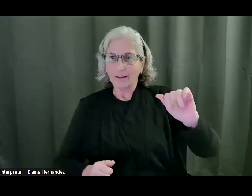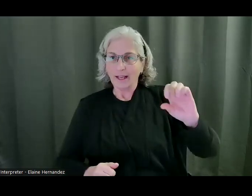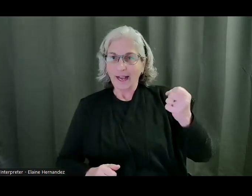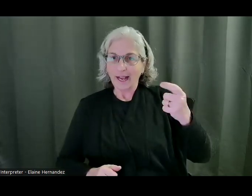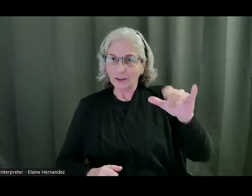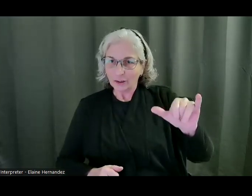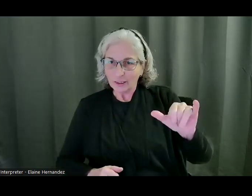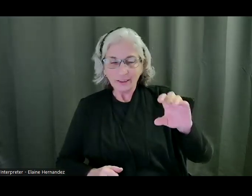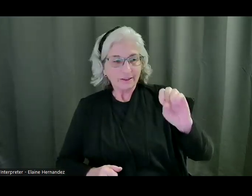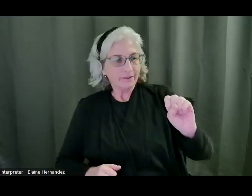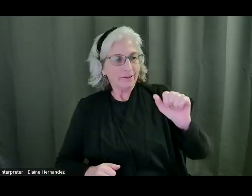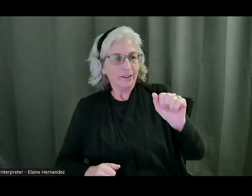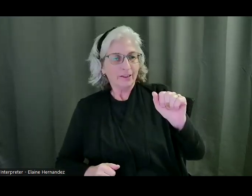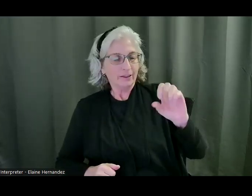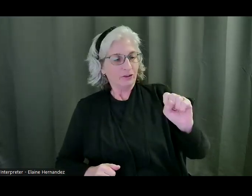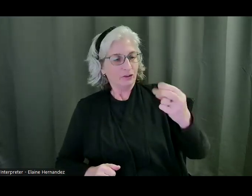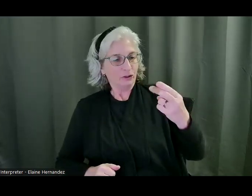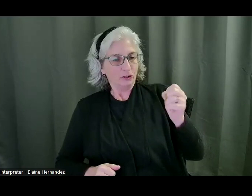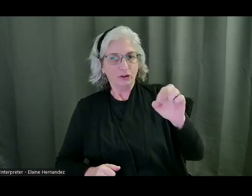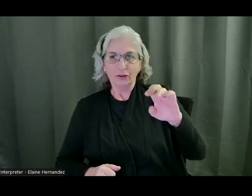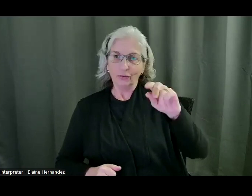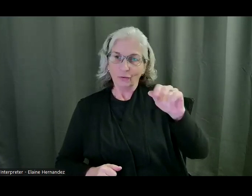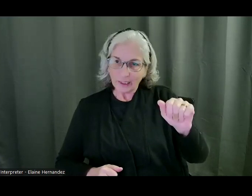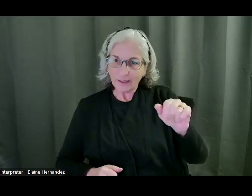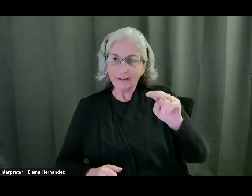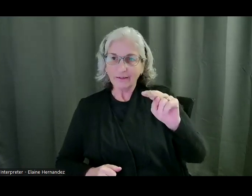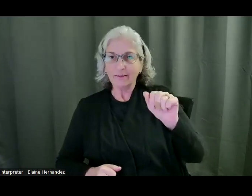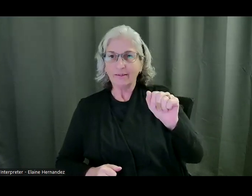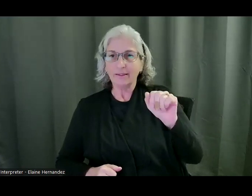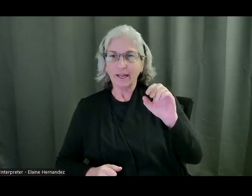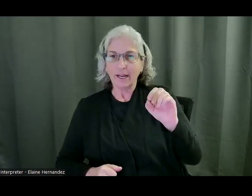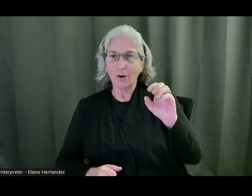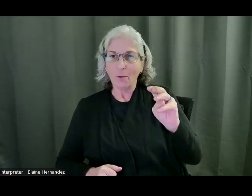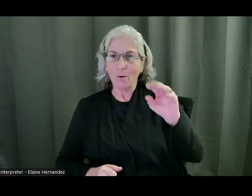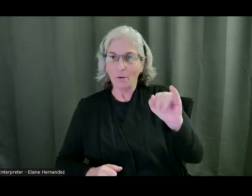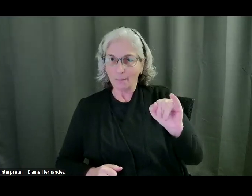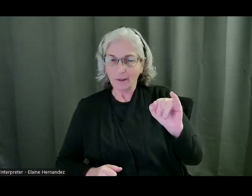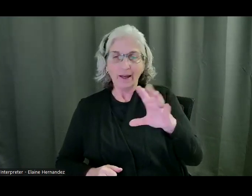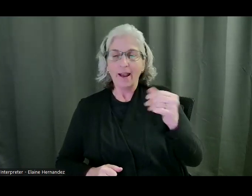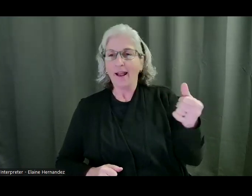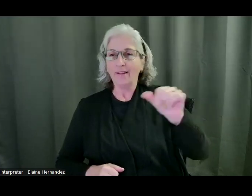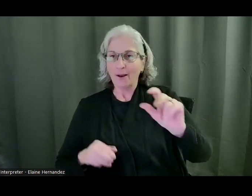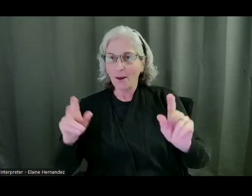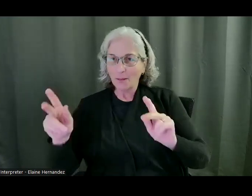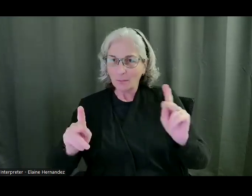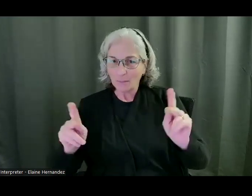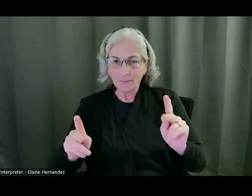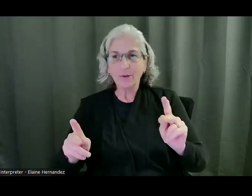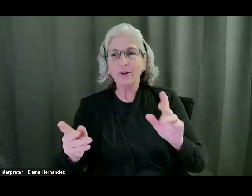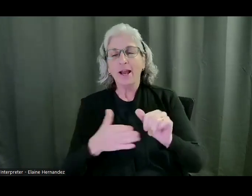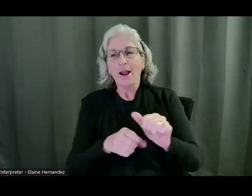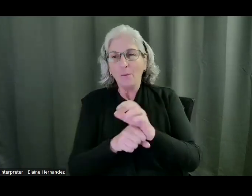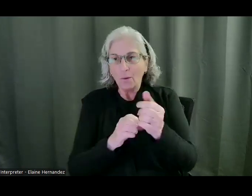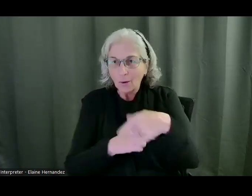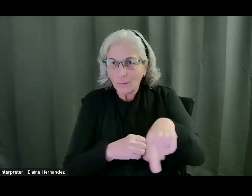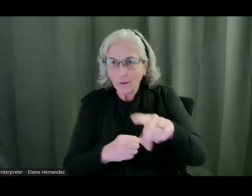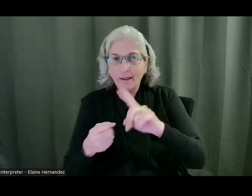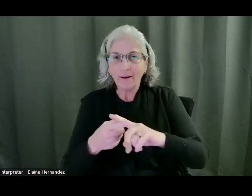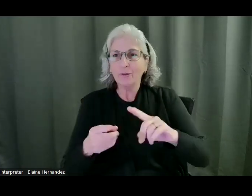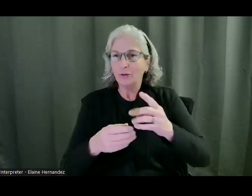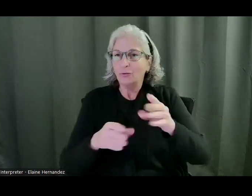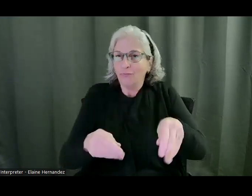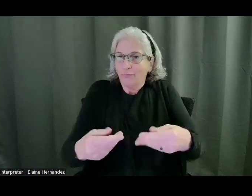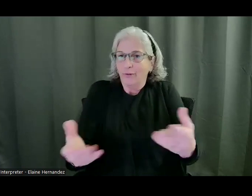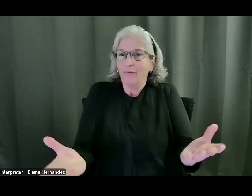on all of this and having them bring their perspective to ensure we have a quality product for you guys. So with that, I'm going